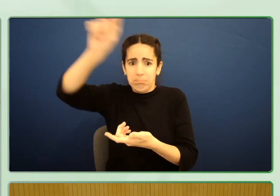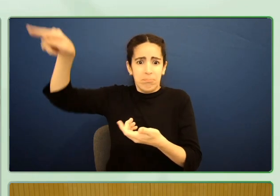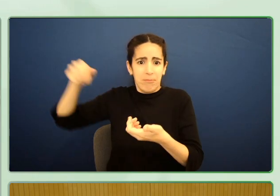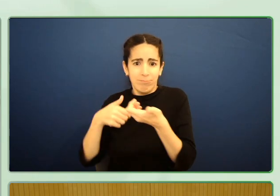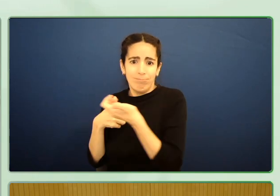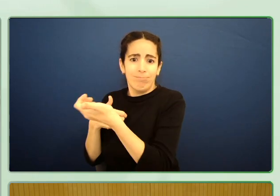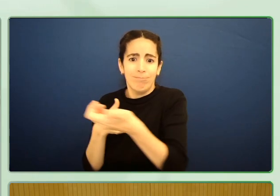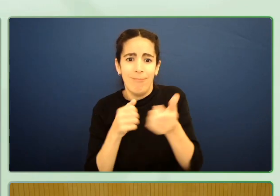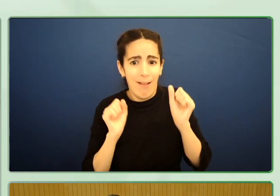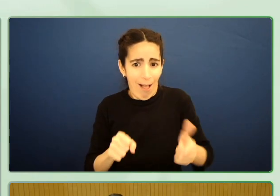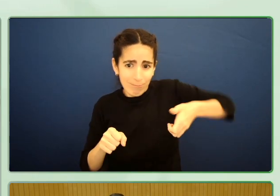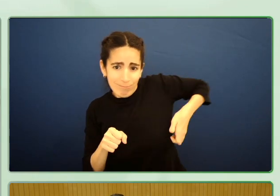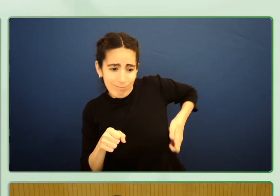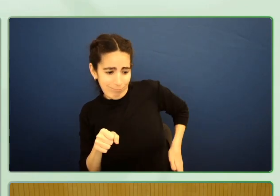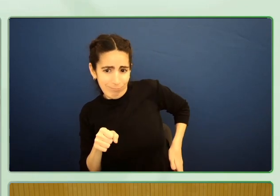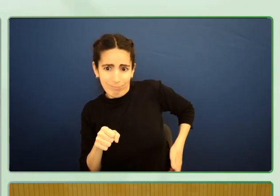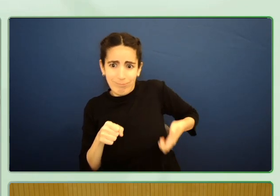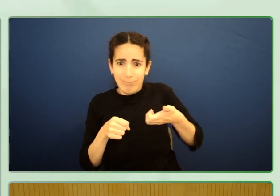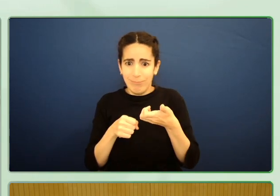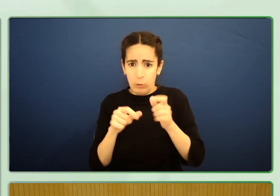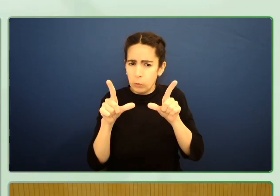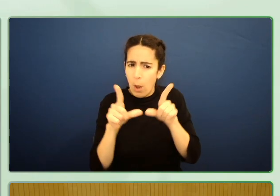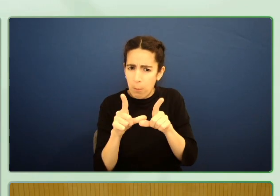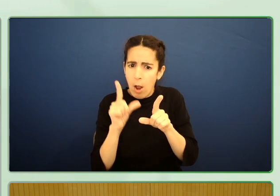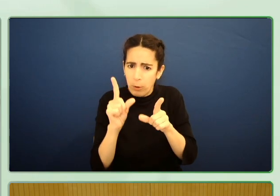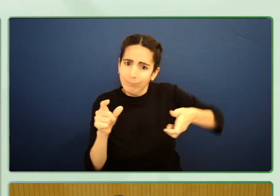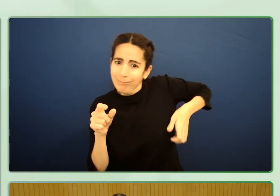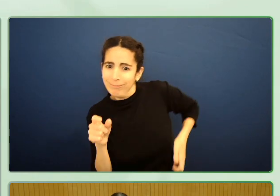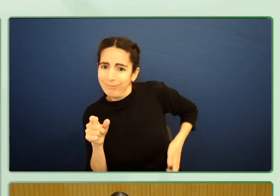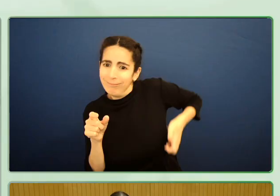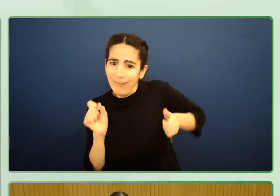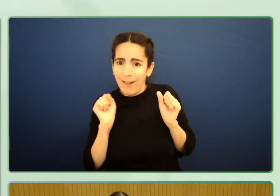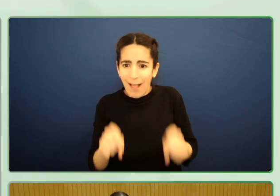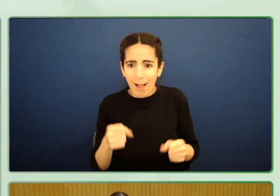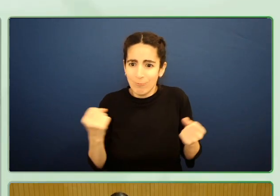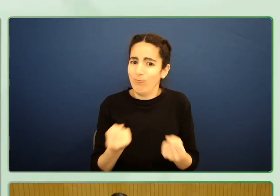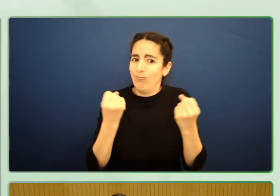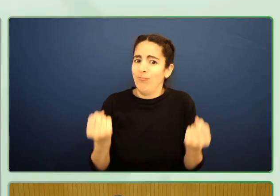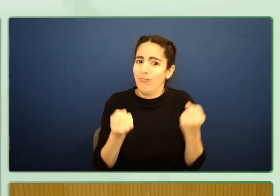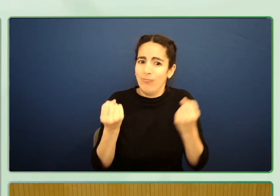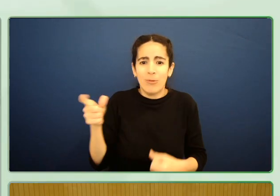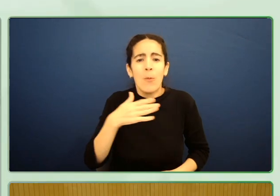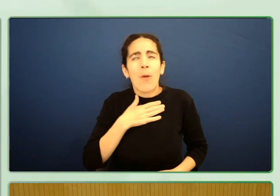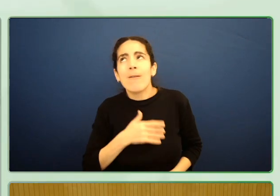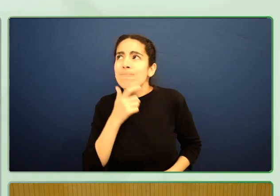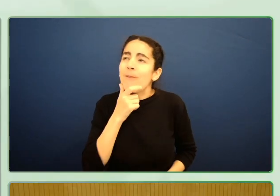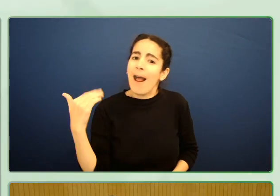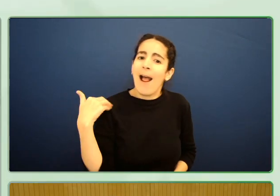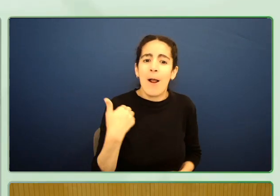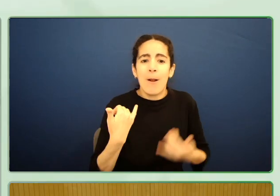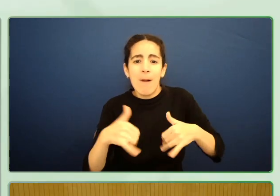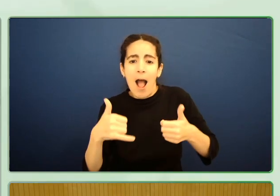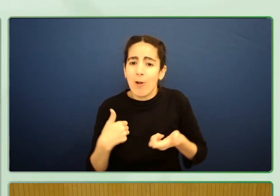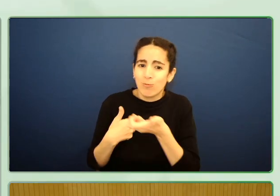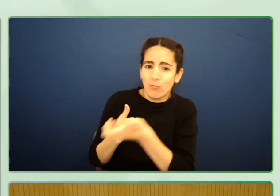know, she's here always to help him, to help your child, to play on demand, you know. When your child wants to practice,